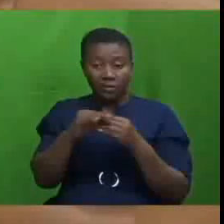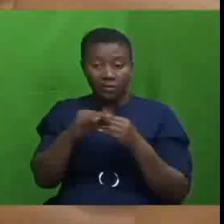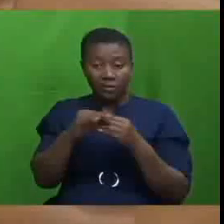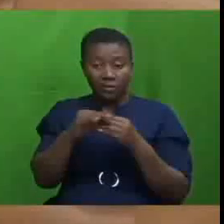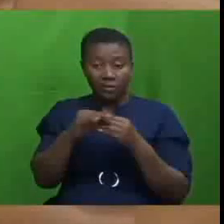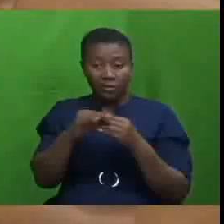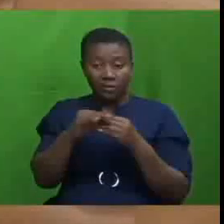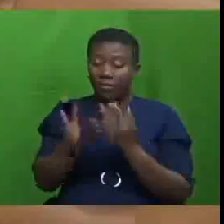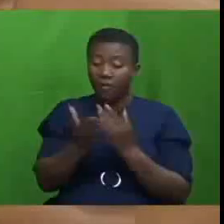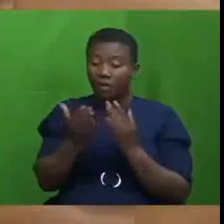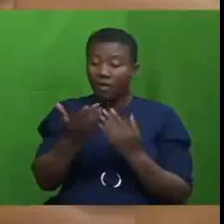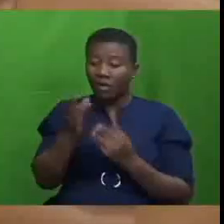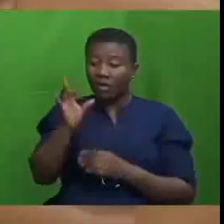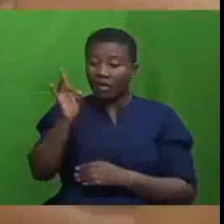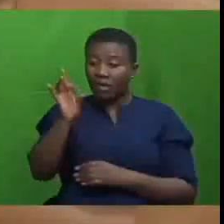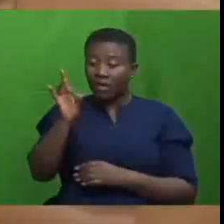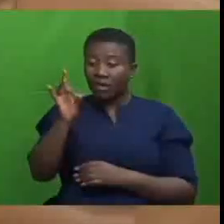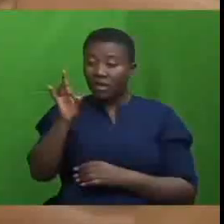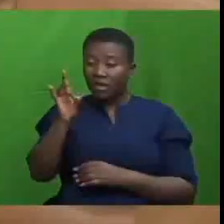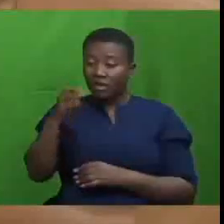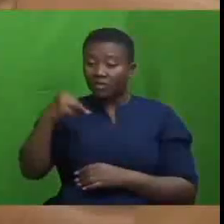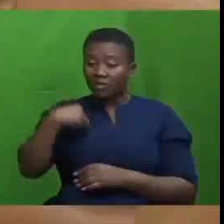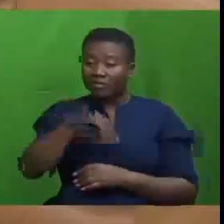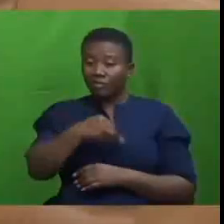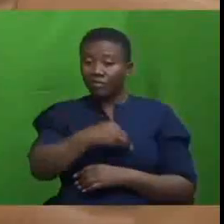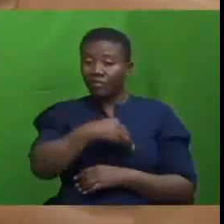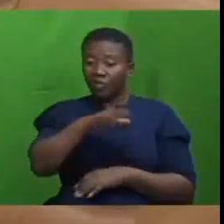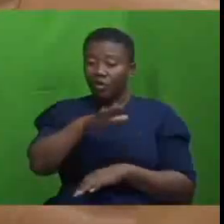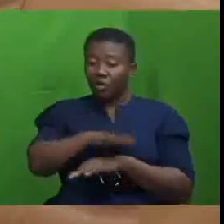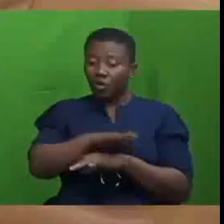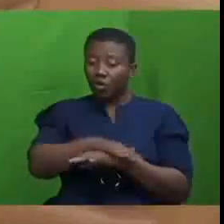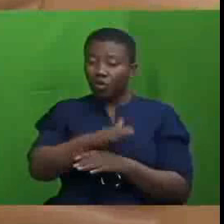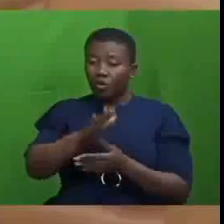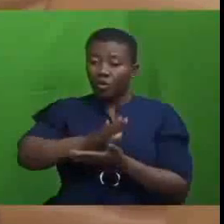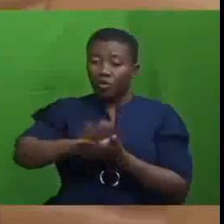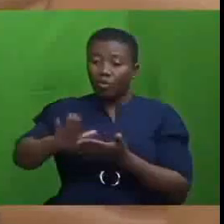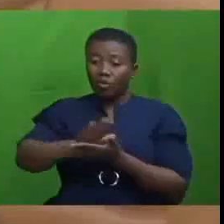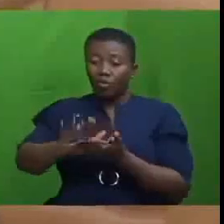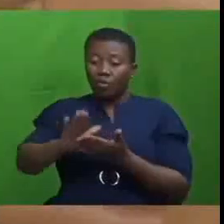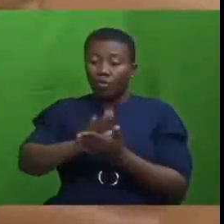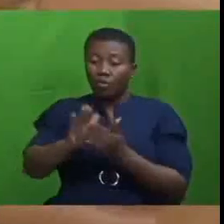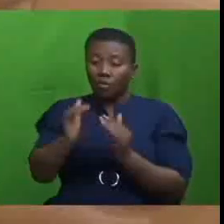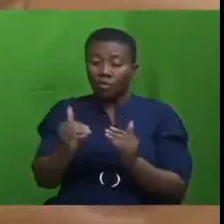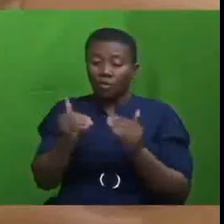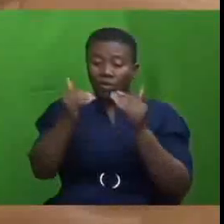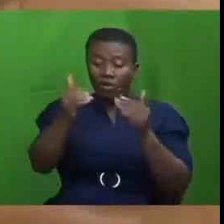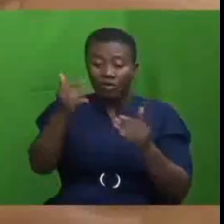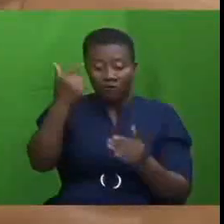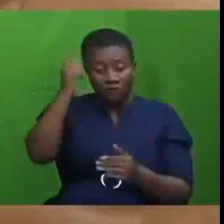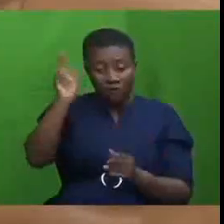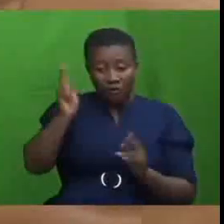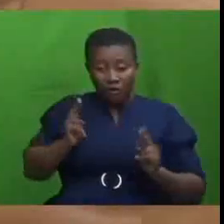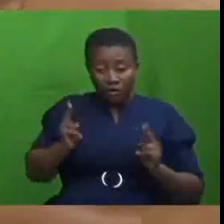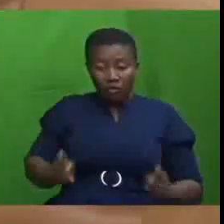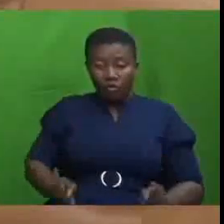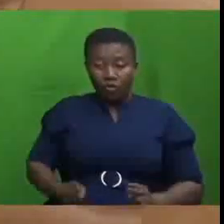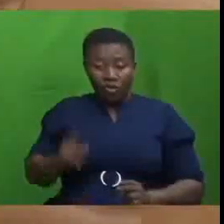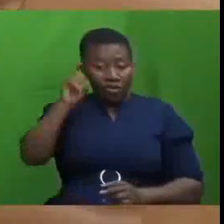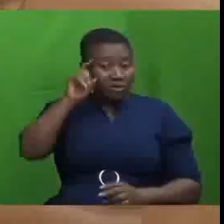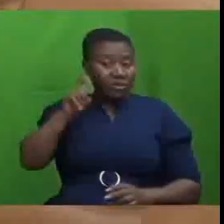members on the proper promotion of proper human sexual rights and Ghanaian Family Value